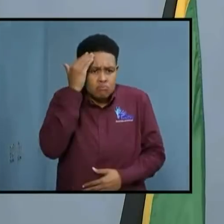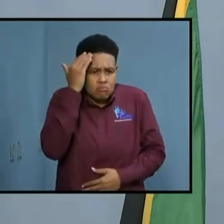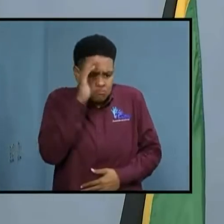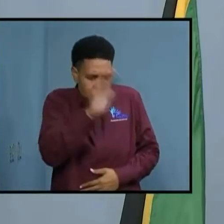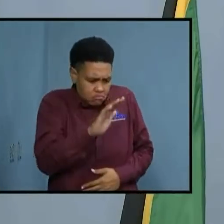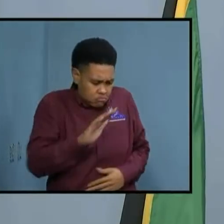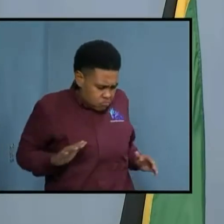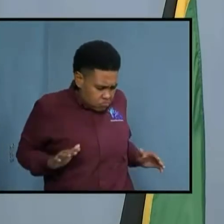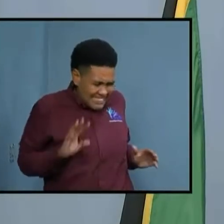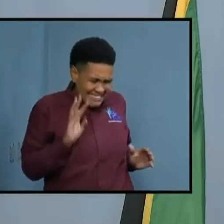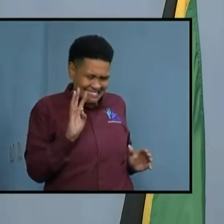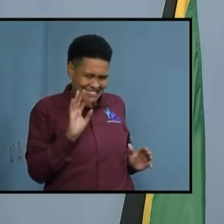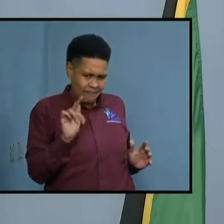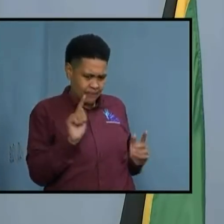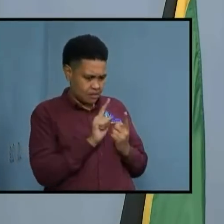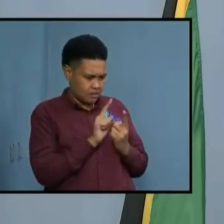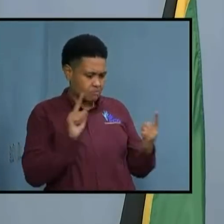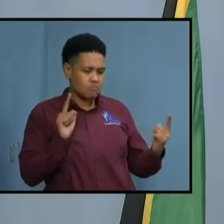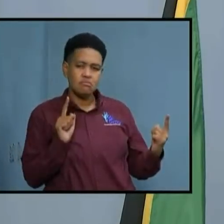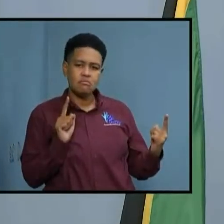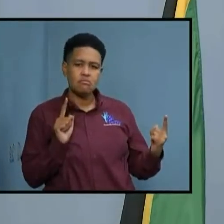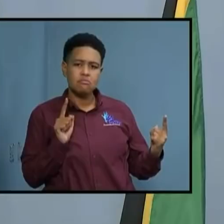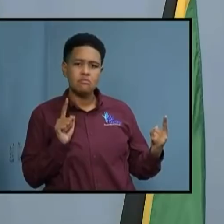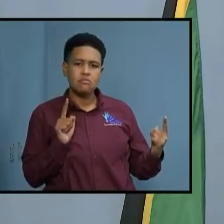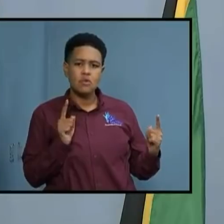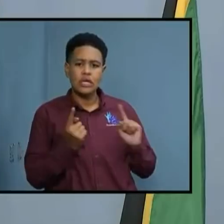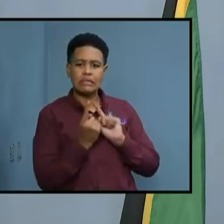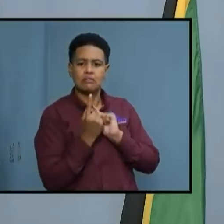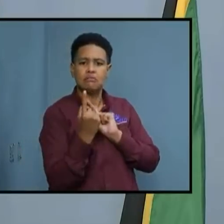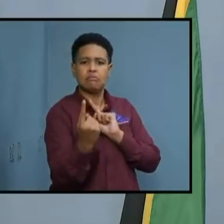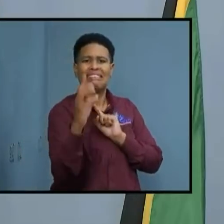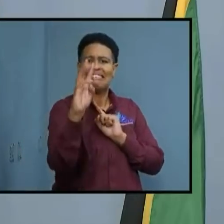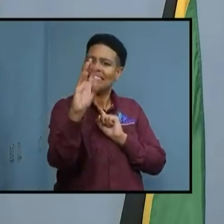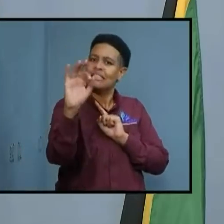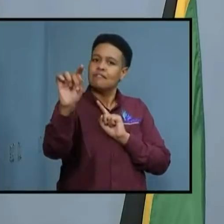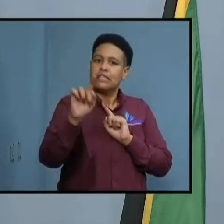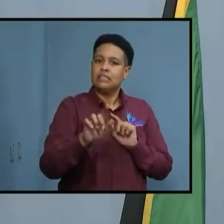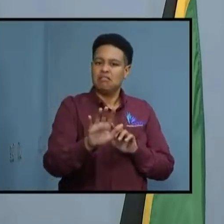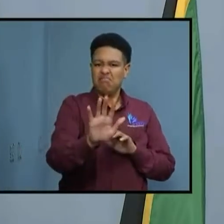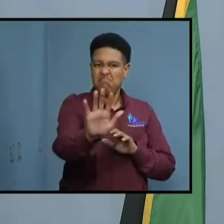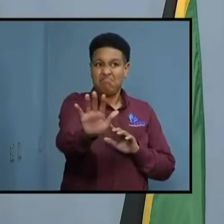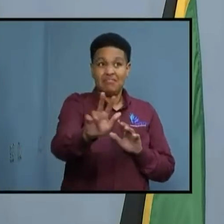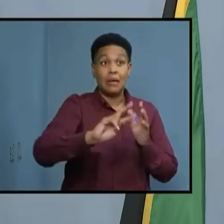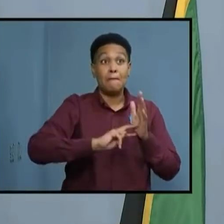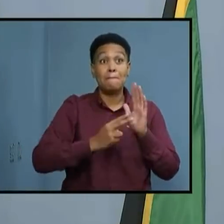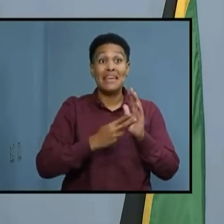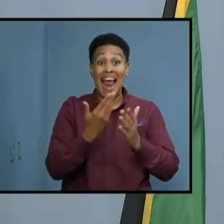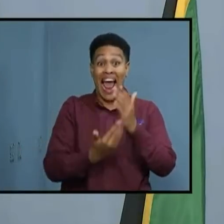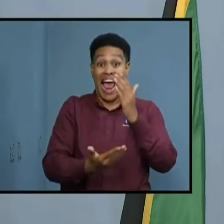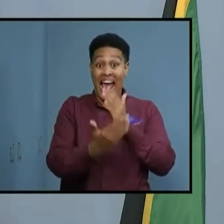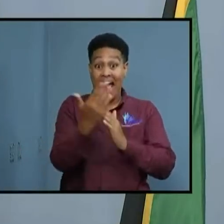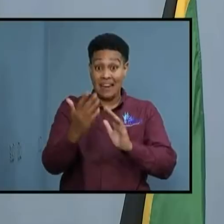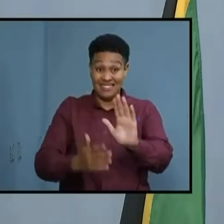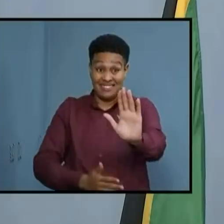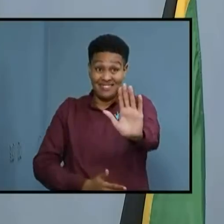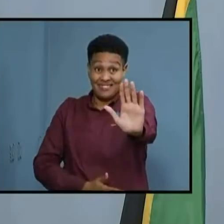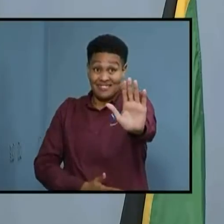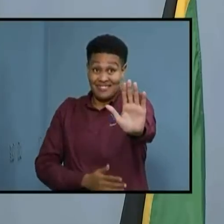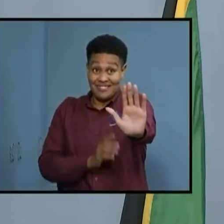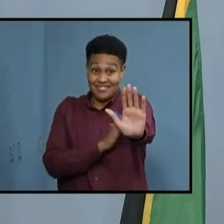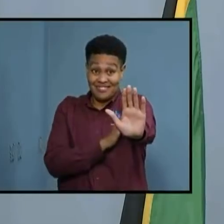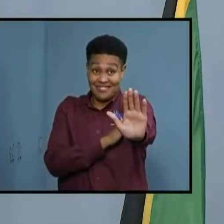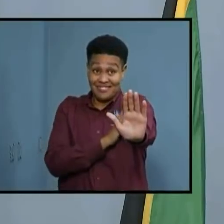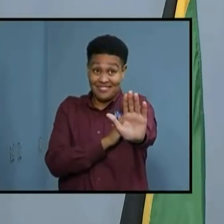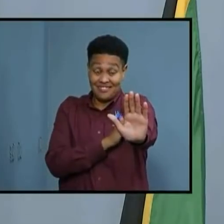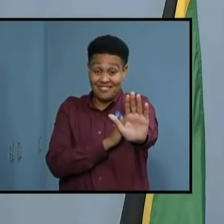apart, that's what is recommended. And so usually an outstretched arm and